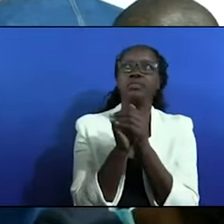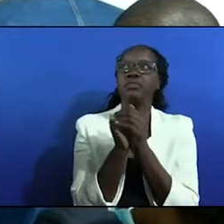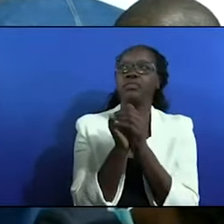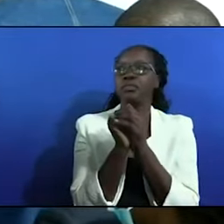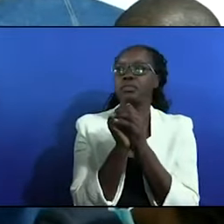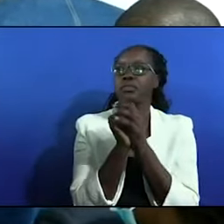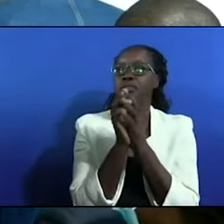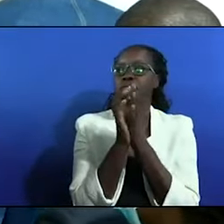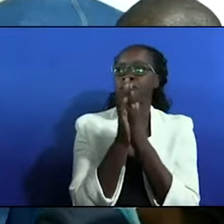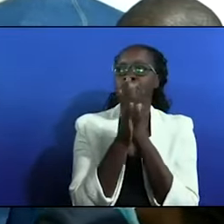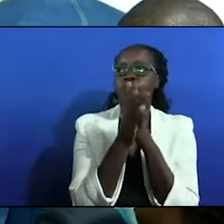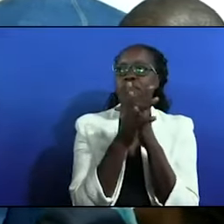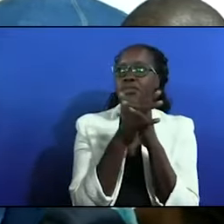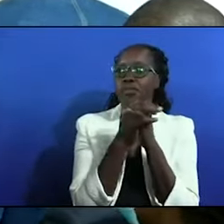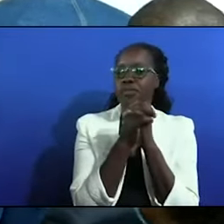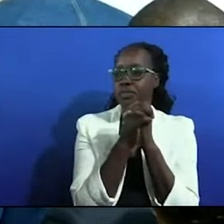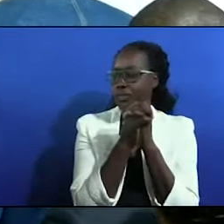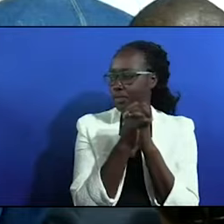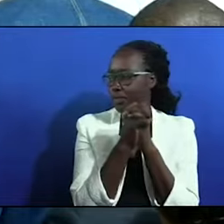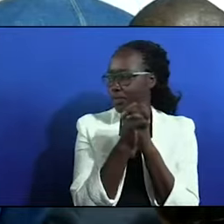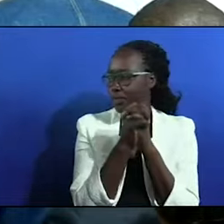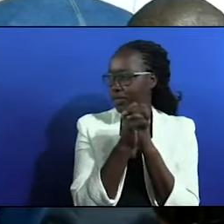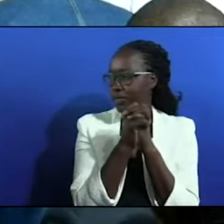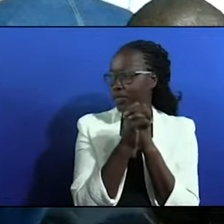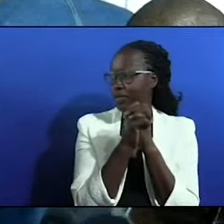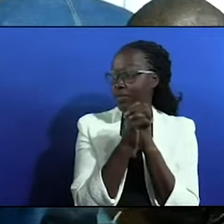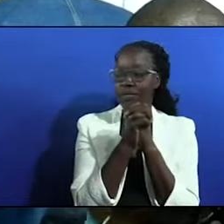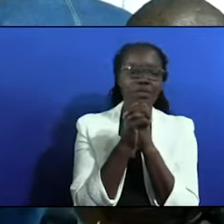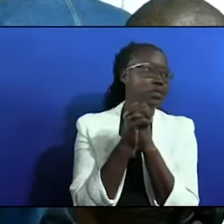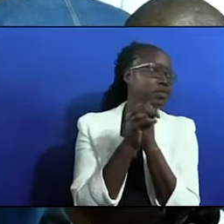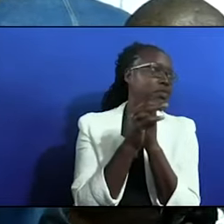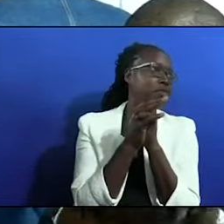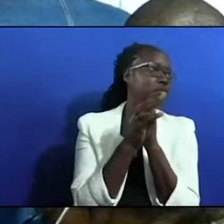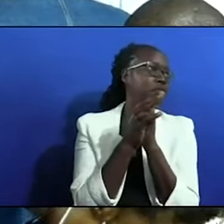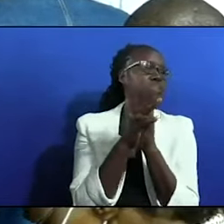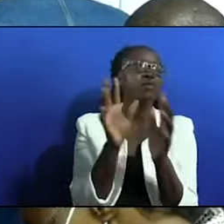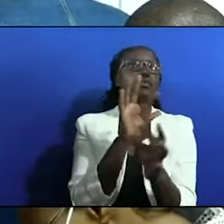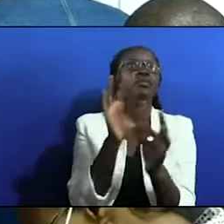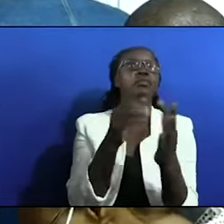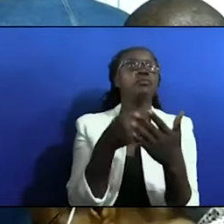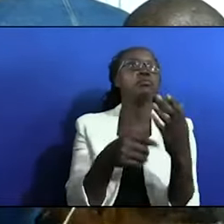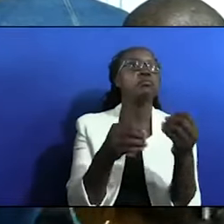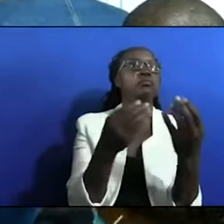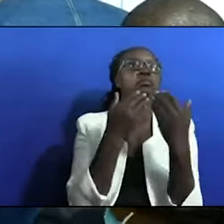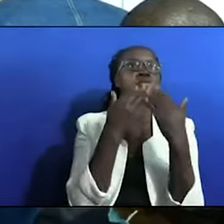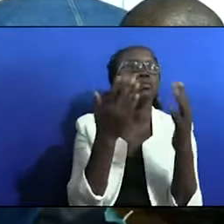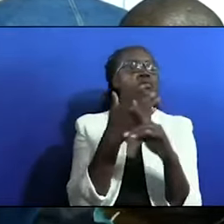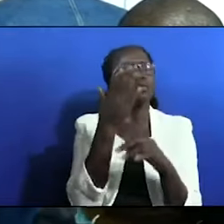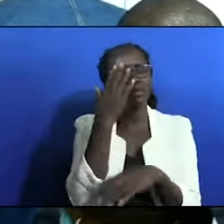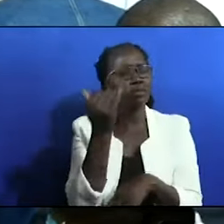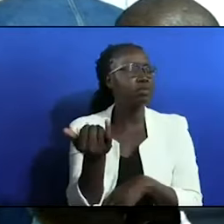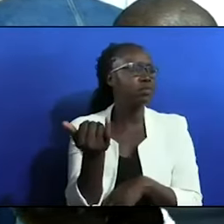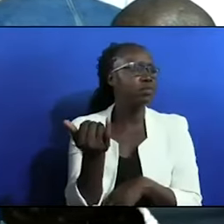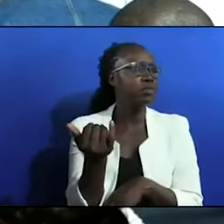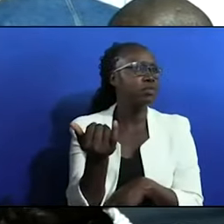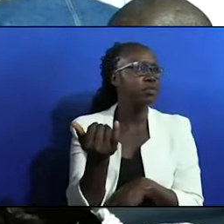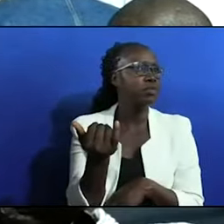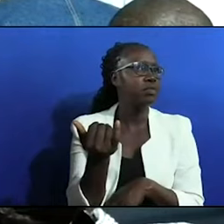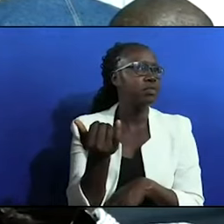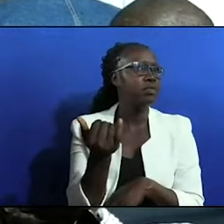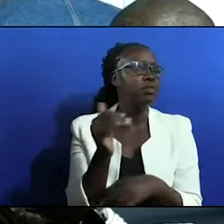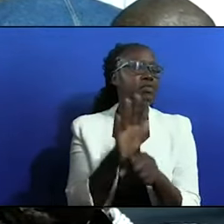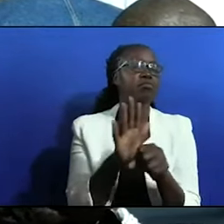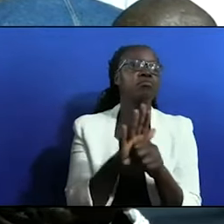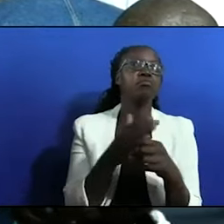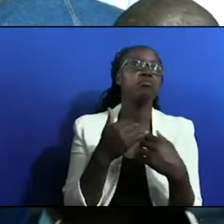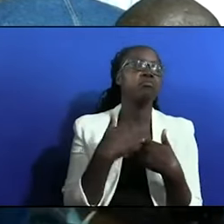one, Dr. Wanga, you should know about them. They don't give a perfect tithe. Do you know why? Because they have too